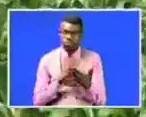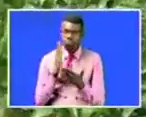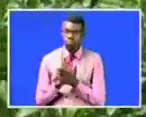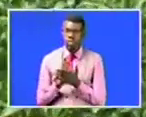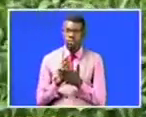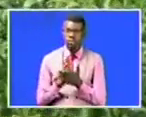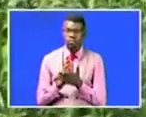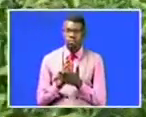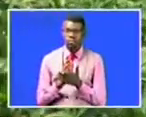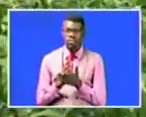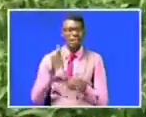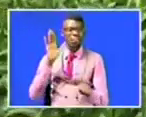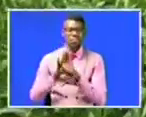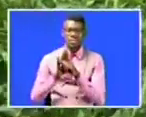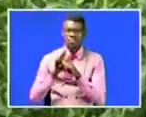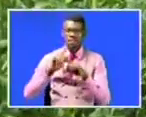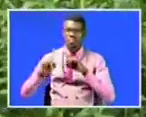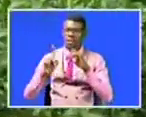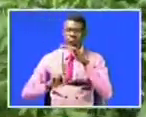cancer. What is the cause?